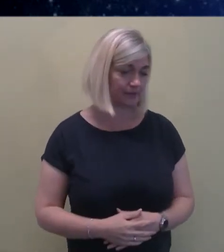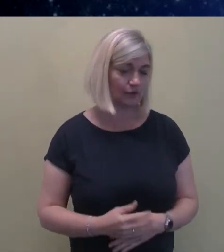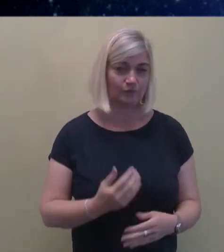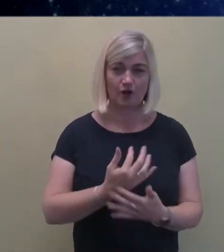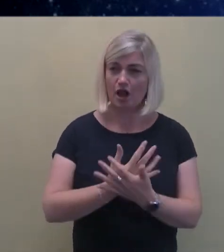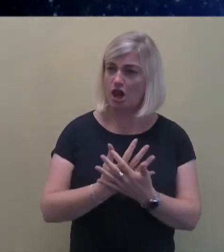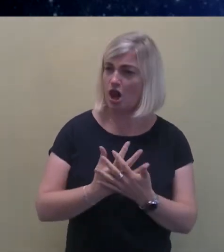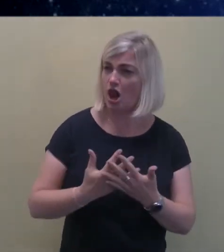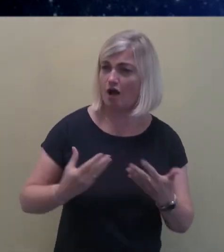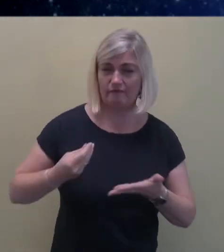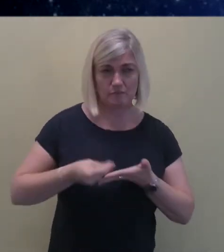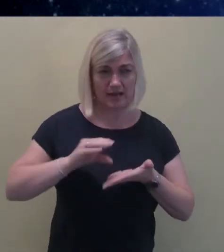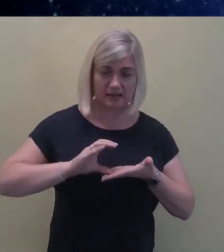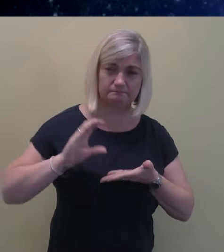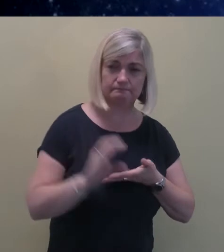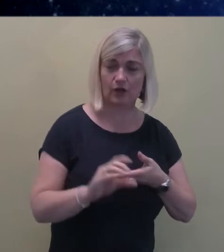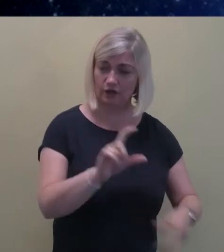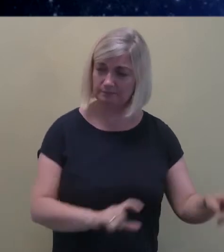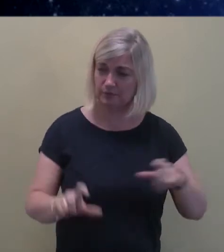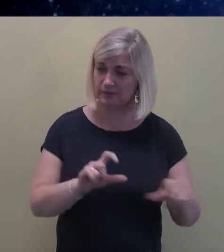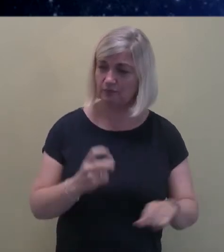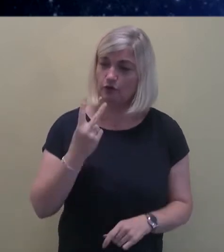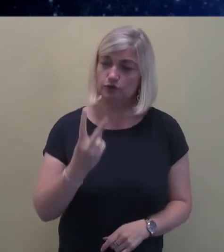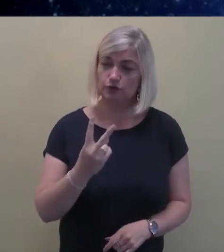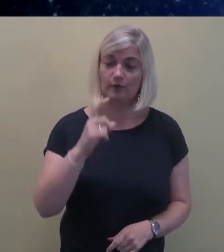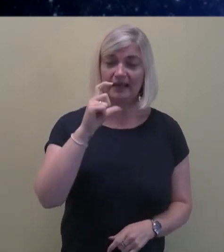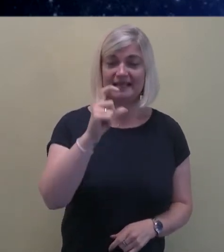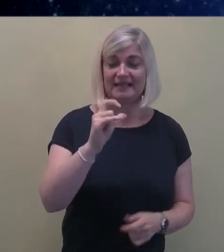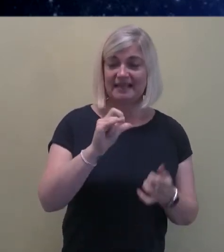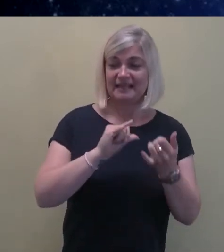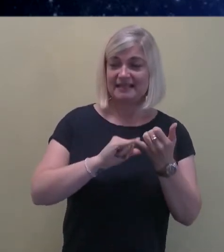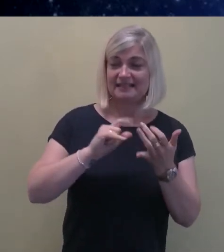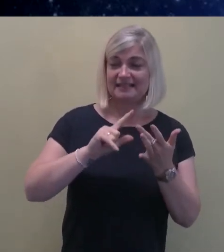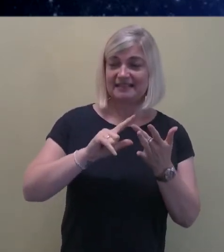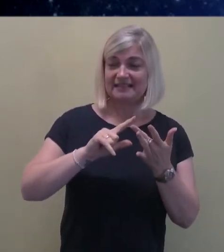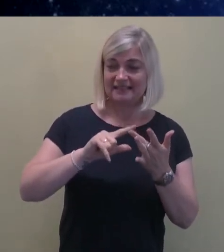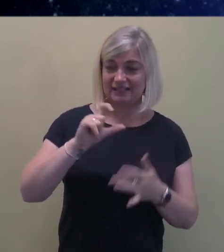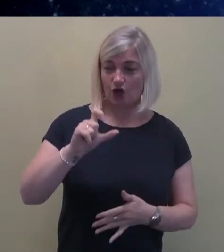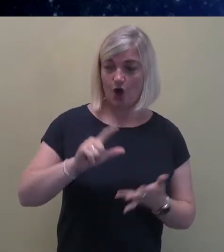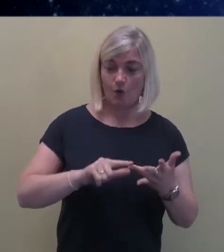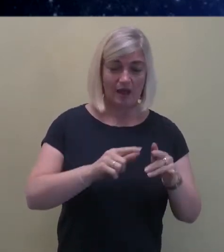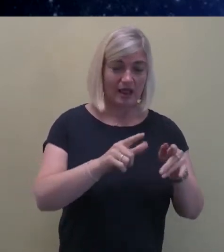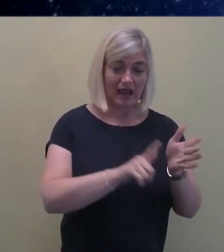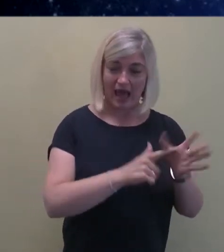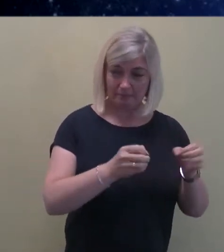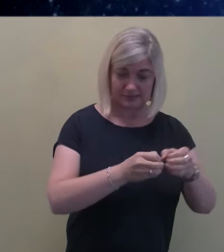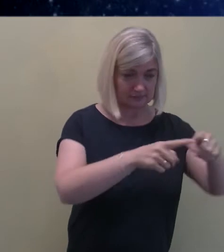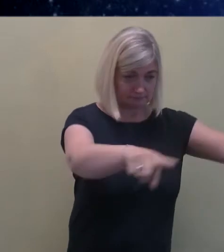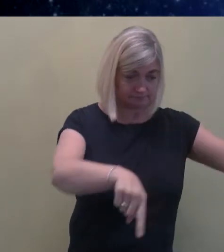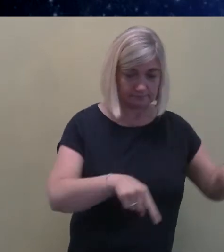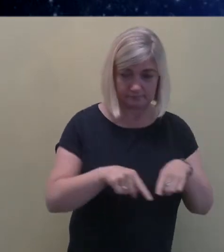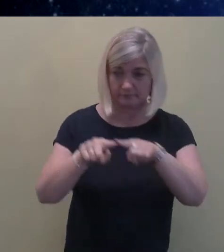virtual machines like Kali Linux and things, so students can have real good hands-on experience. With software, we